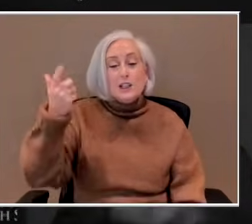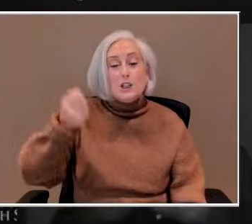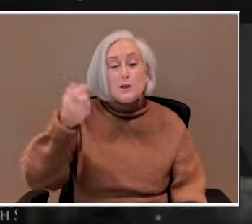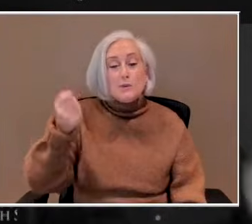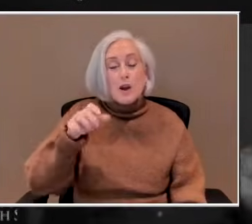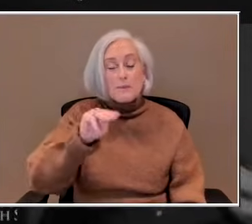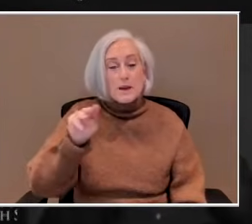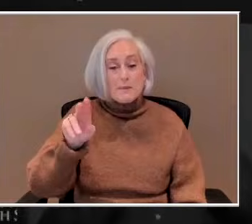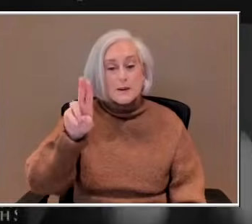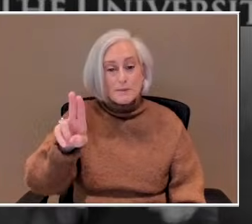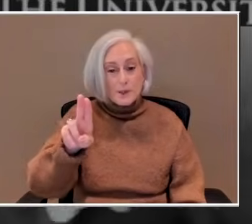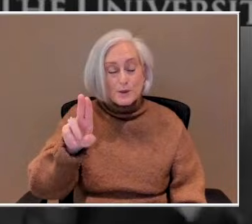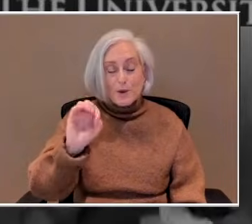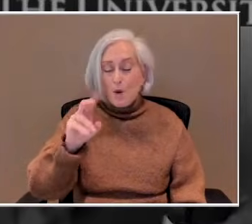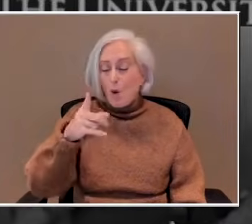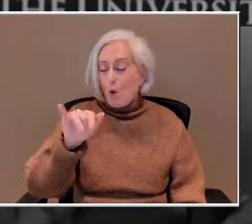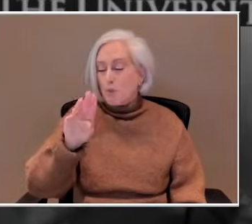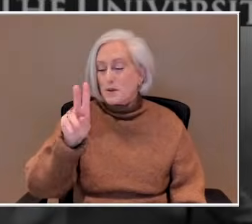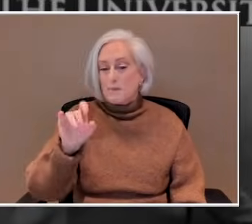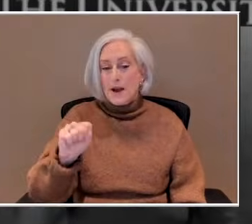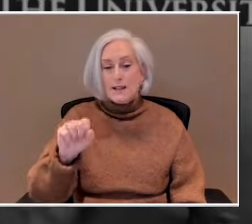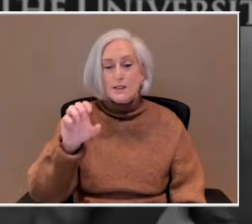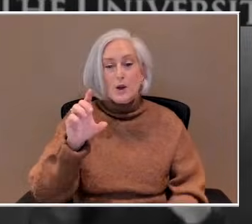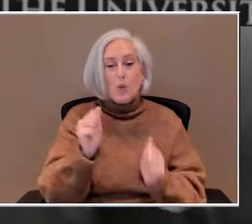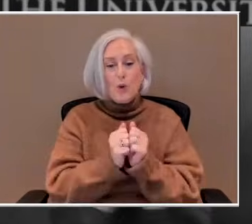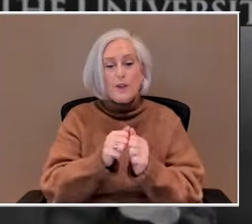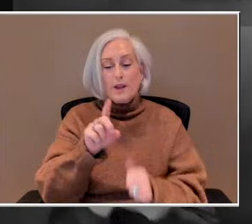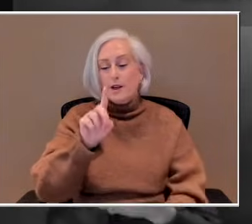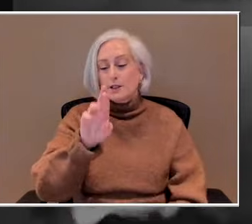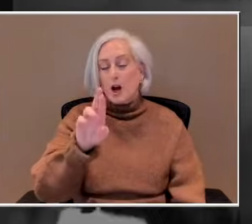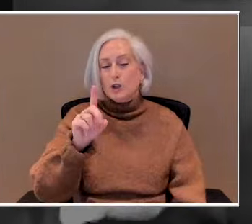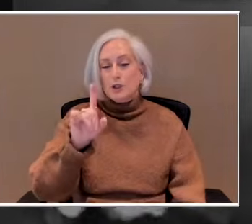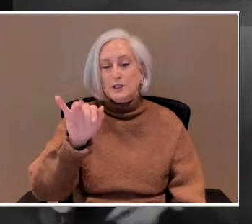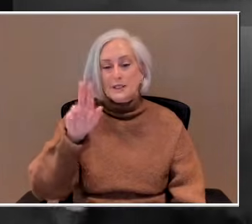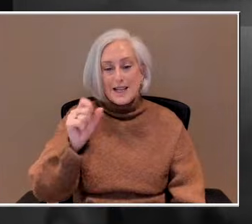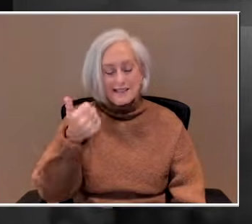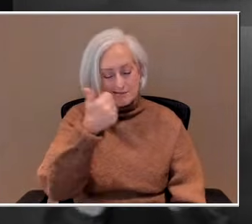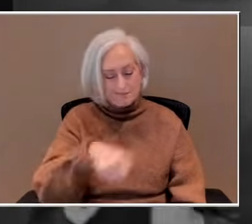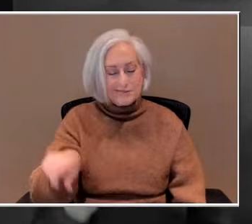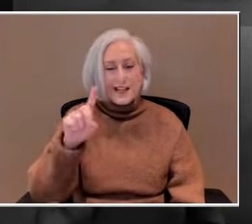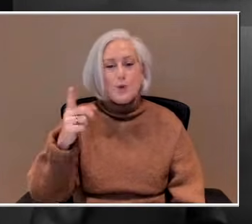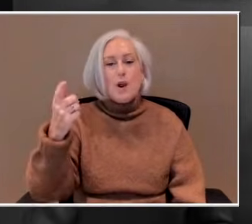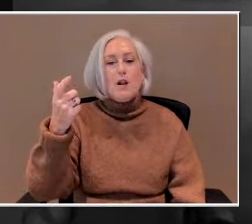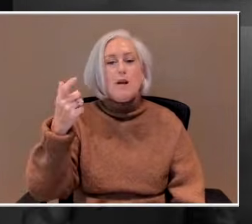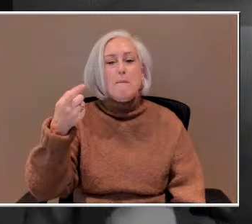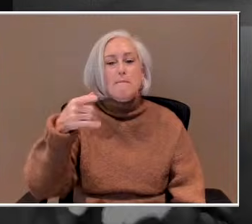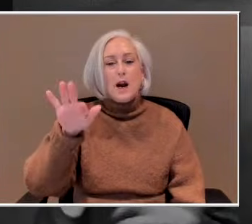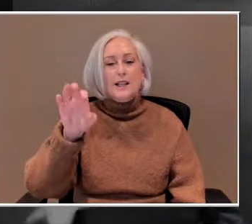Mics with Dr. Stites podcasts. Now everywhere podcasts are available.